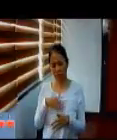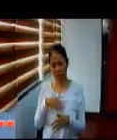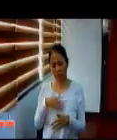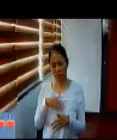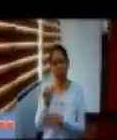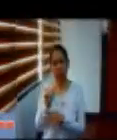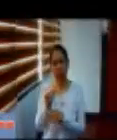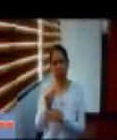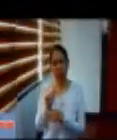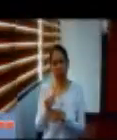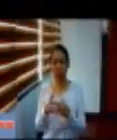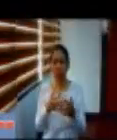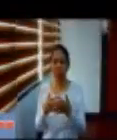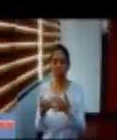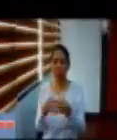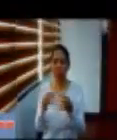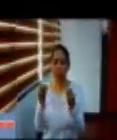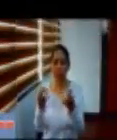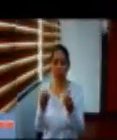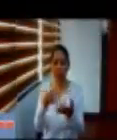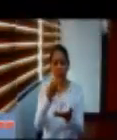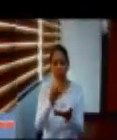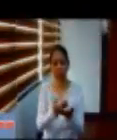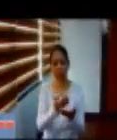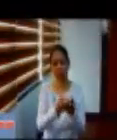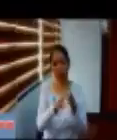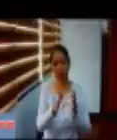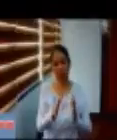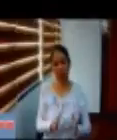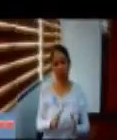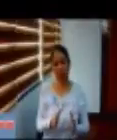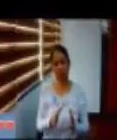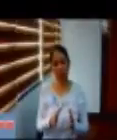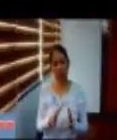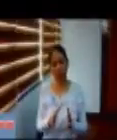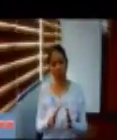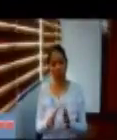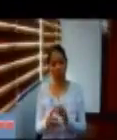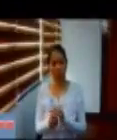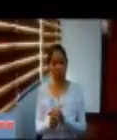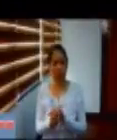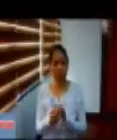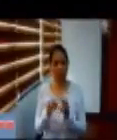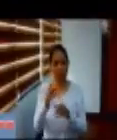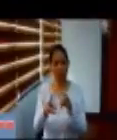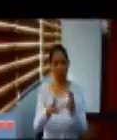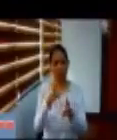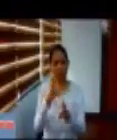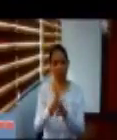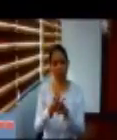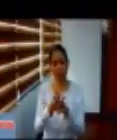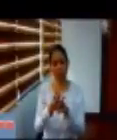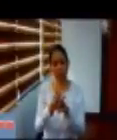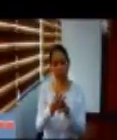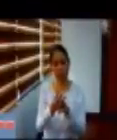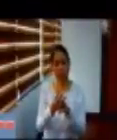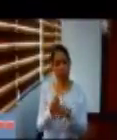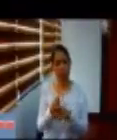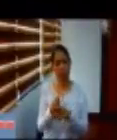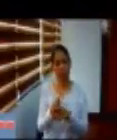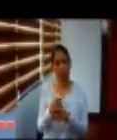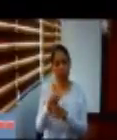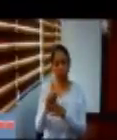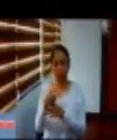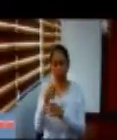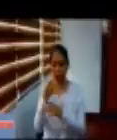even though a lot of the economies of the world have liberalized, I can tell you as a trade negotiator and one who